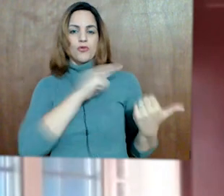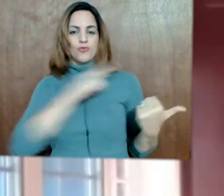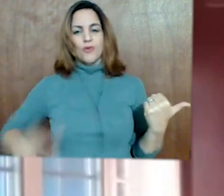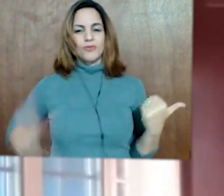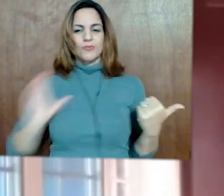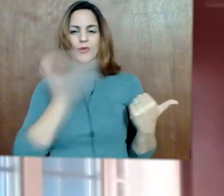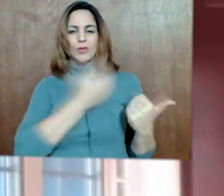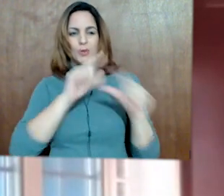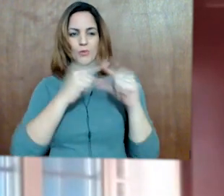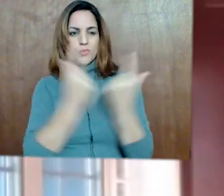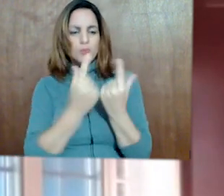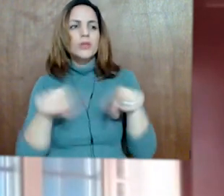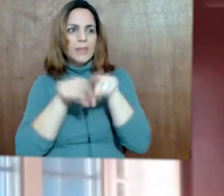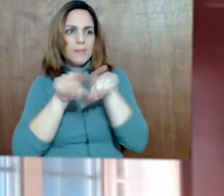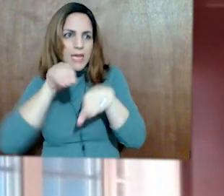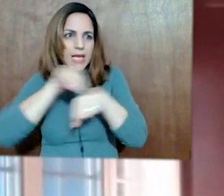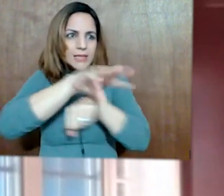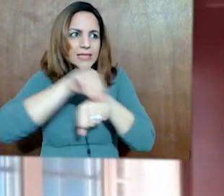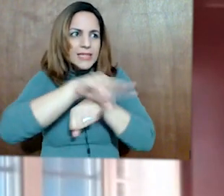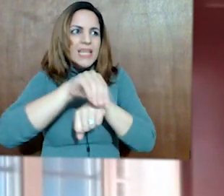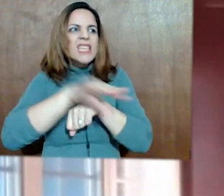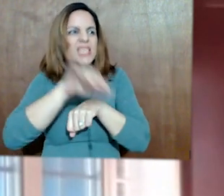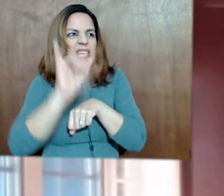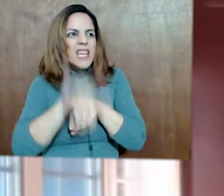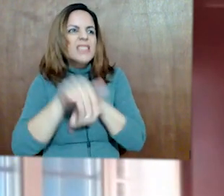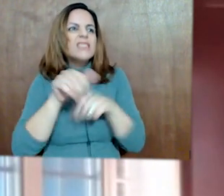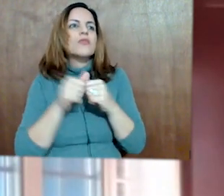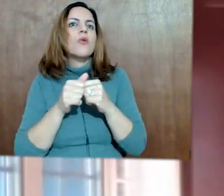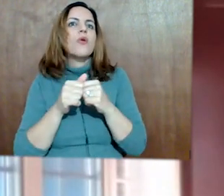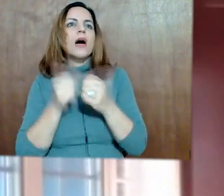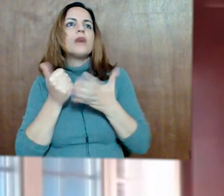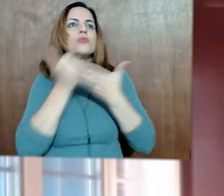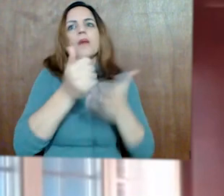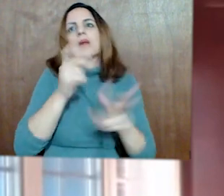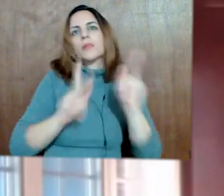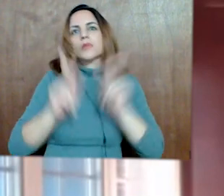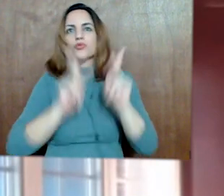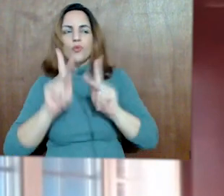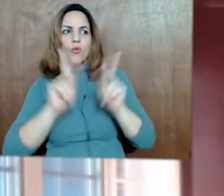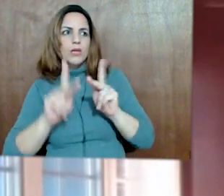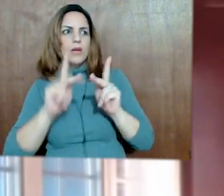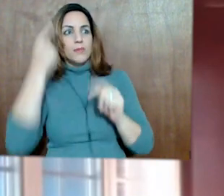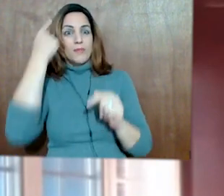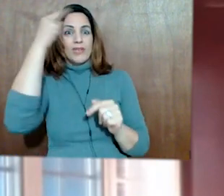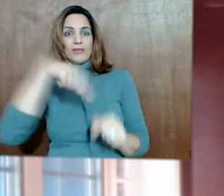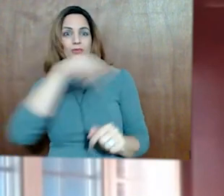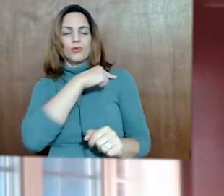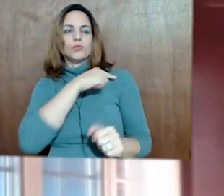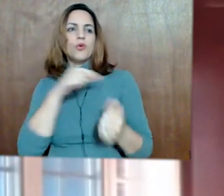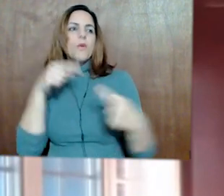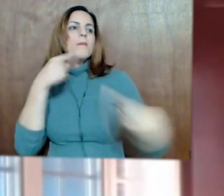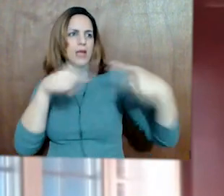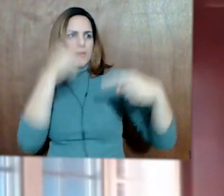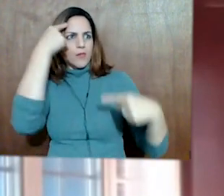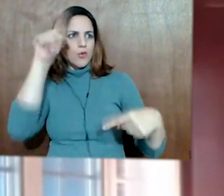the anti-colonial struggles in Africa and Asia, especially some of the great writers and